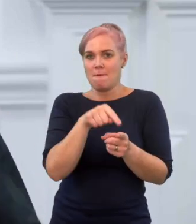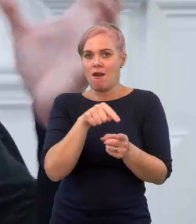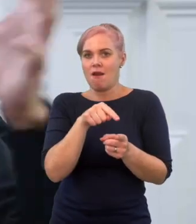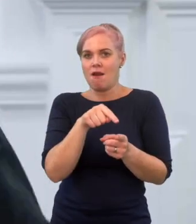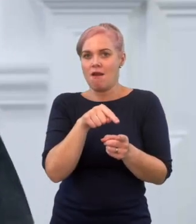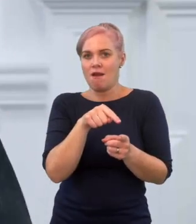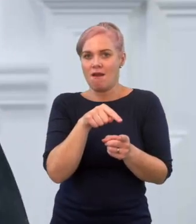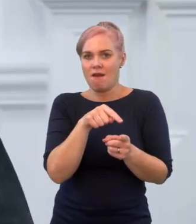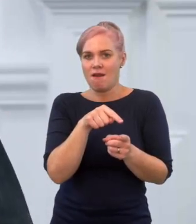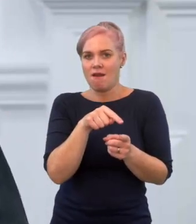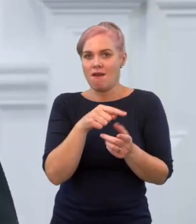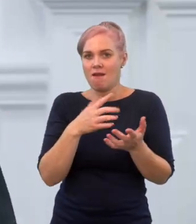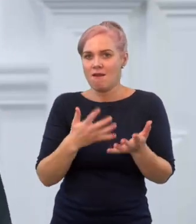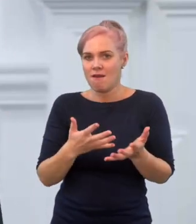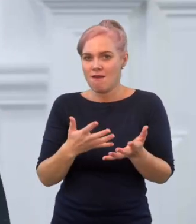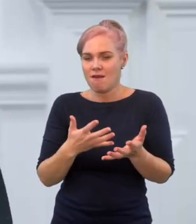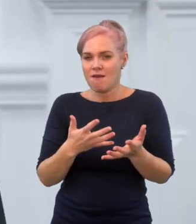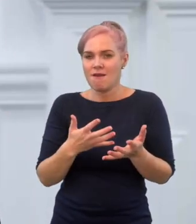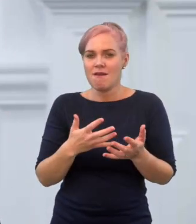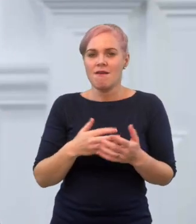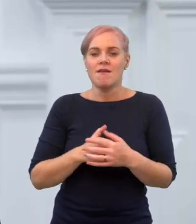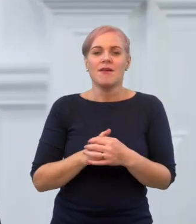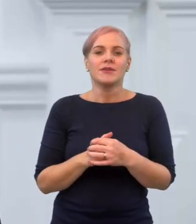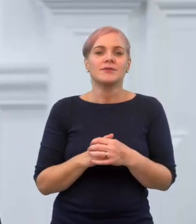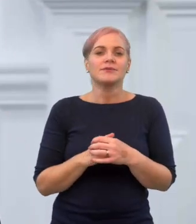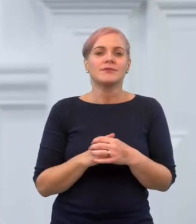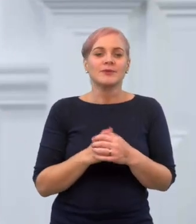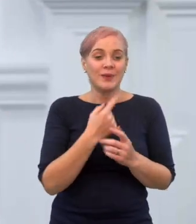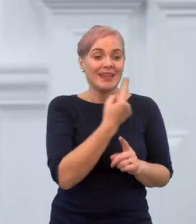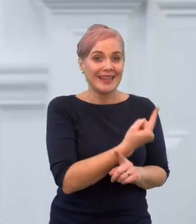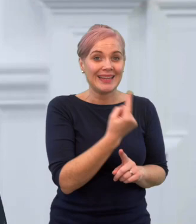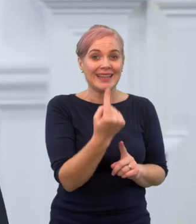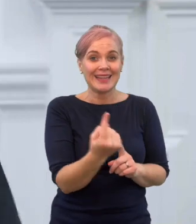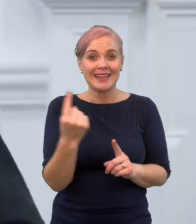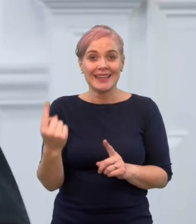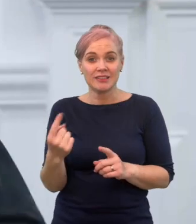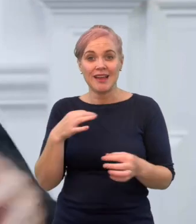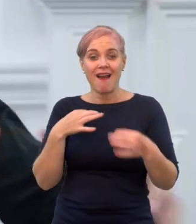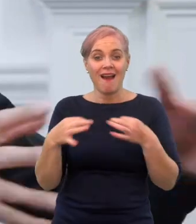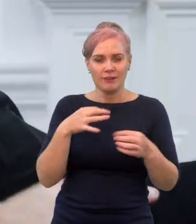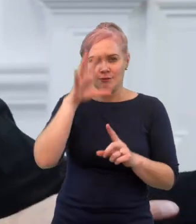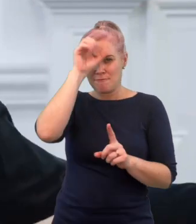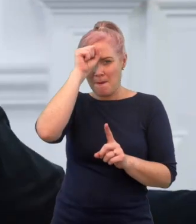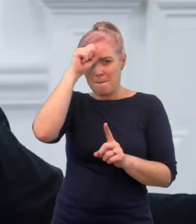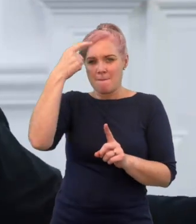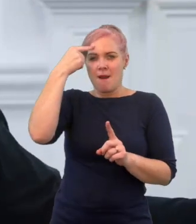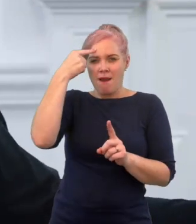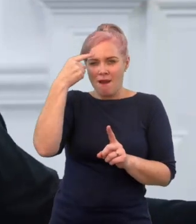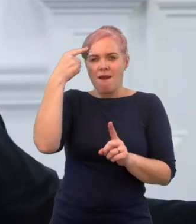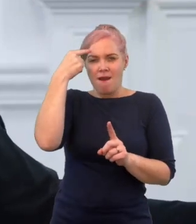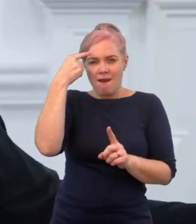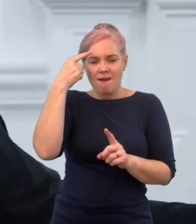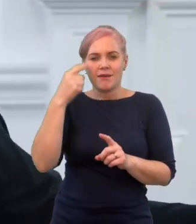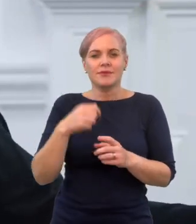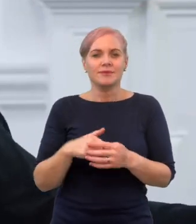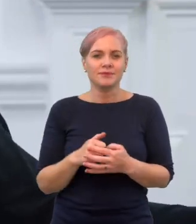once you kind of recall that anchor each time, and you do that for each